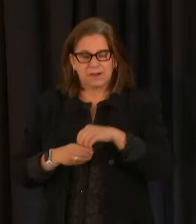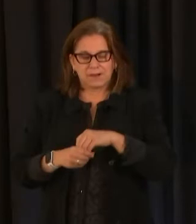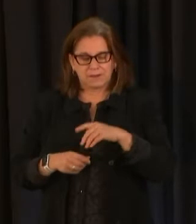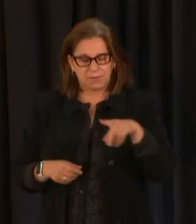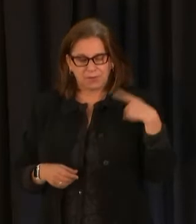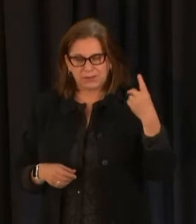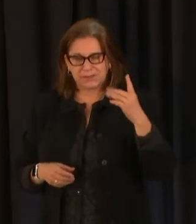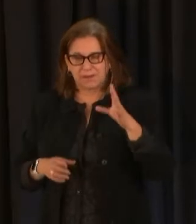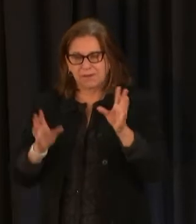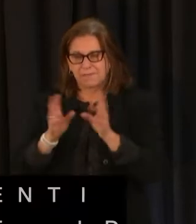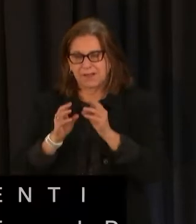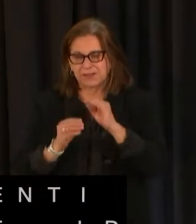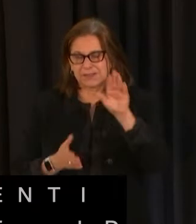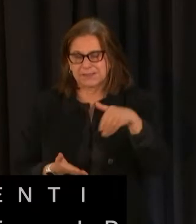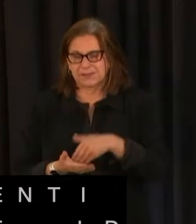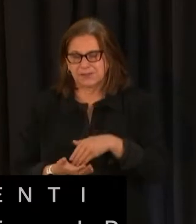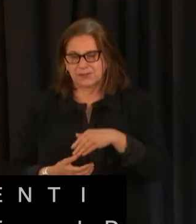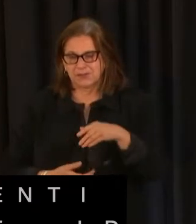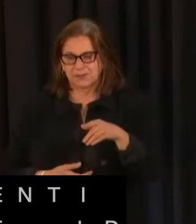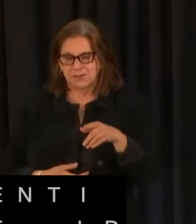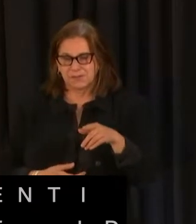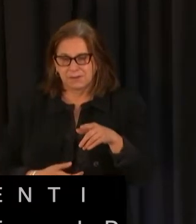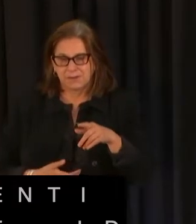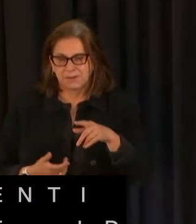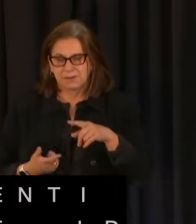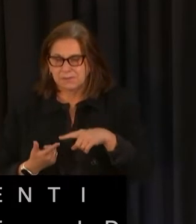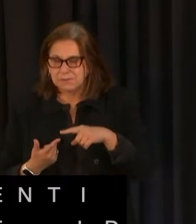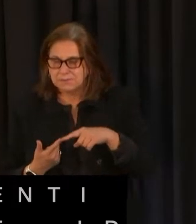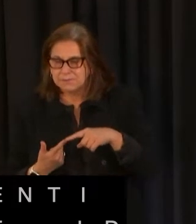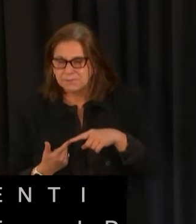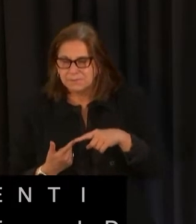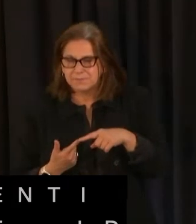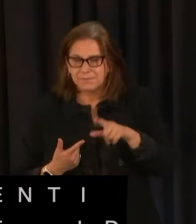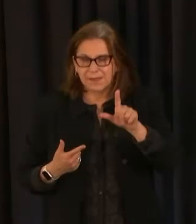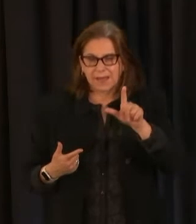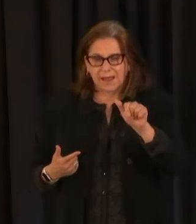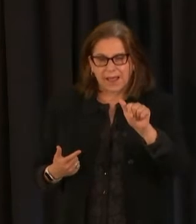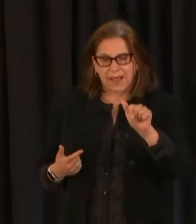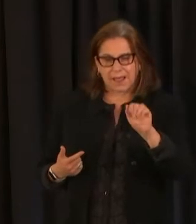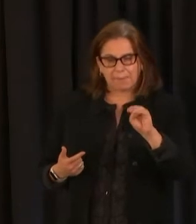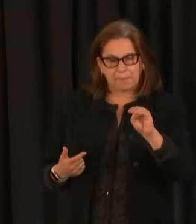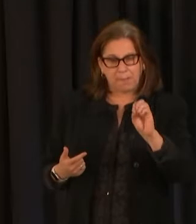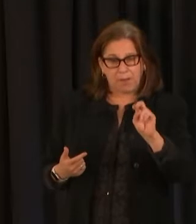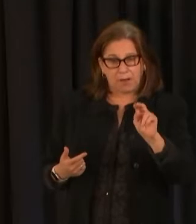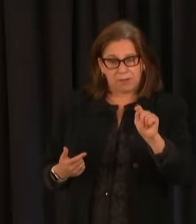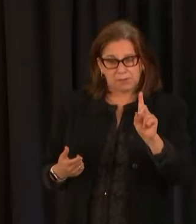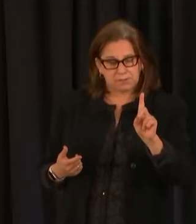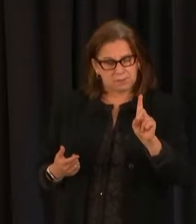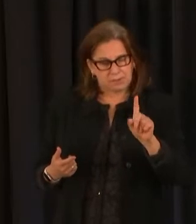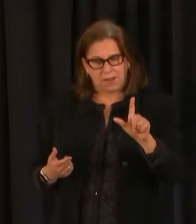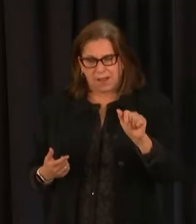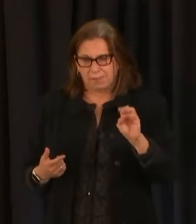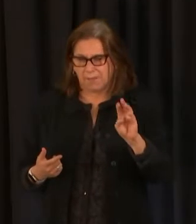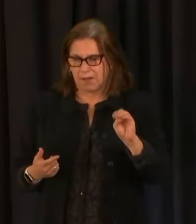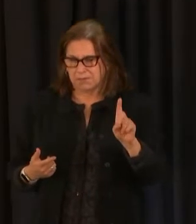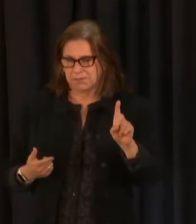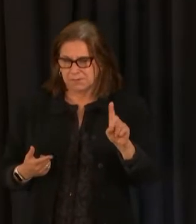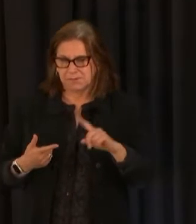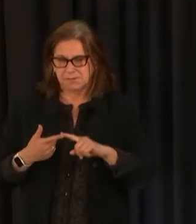Center, Langdon Park Community Center, Turkey Thicket Recreation Center, Arena